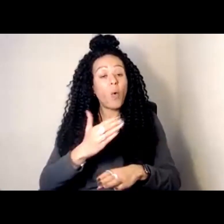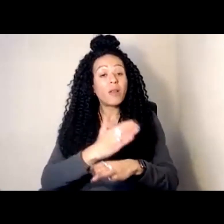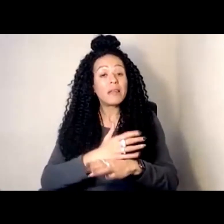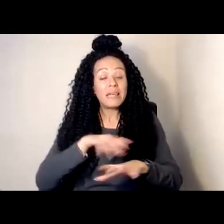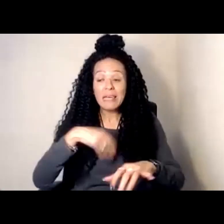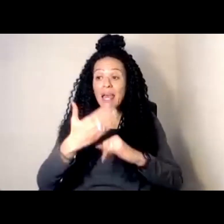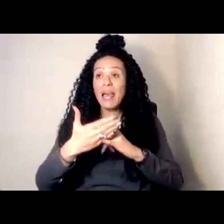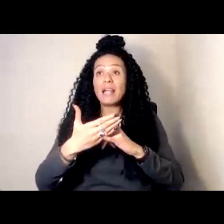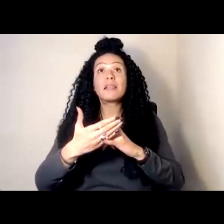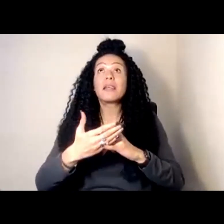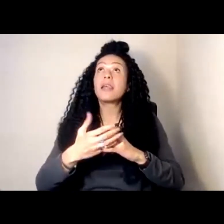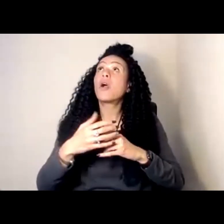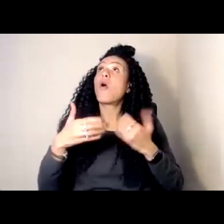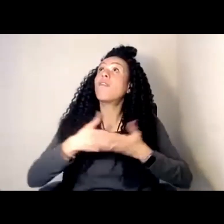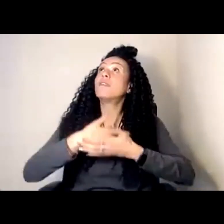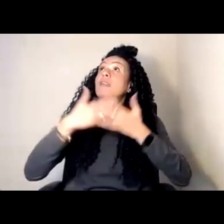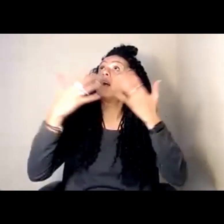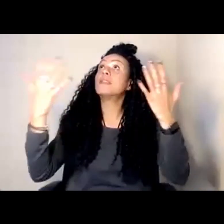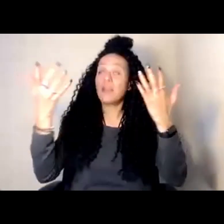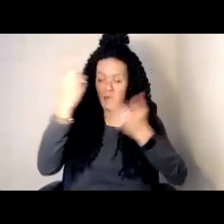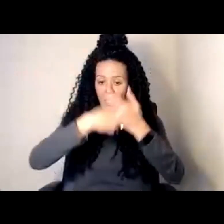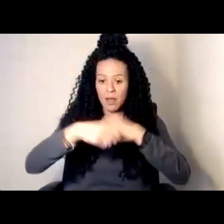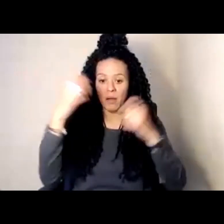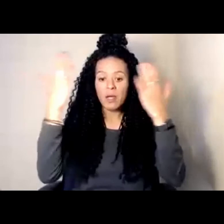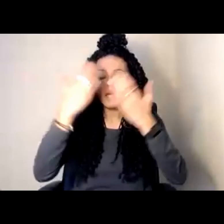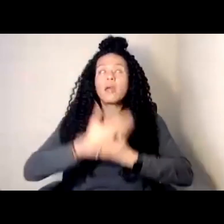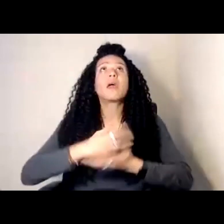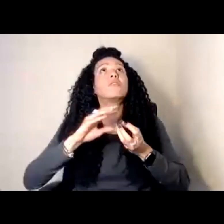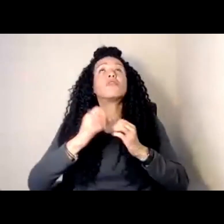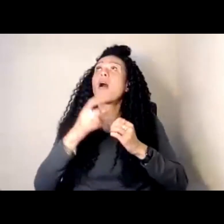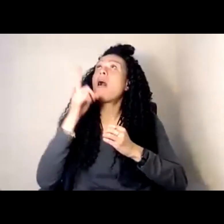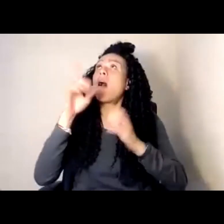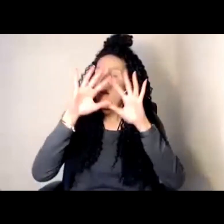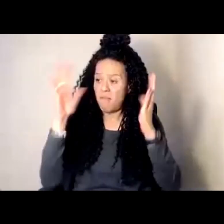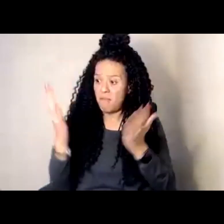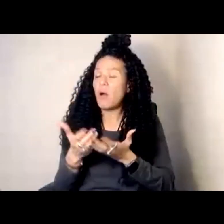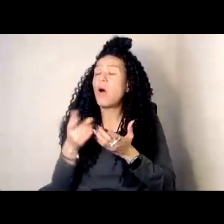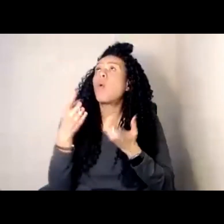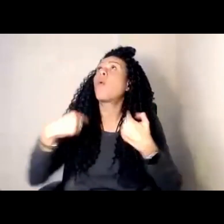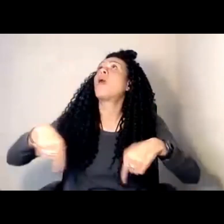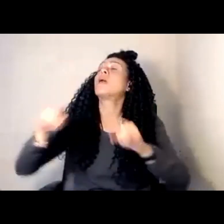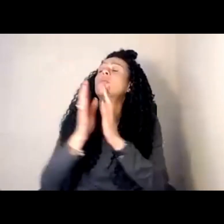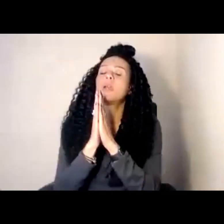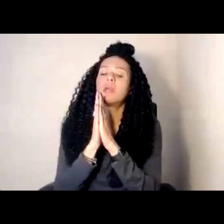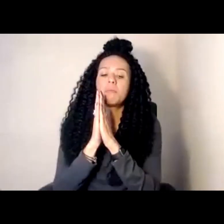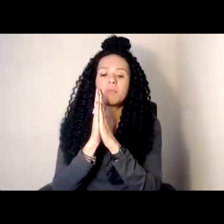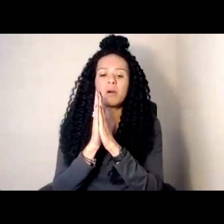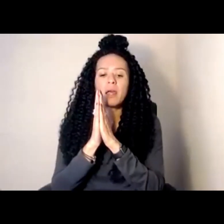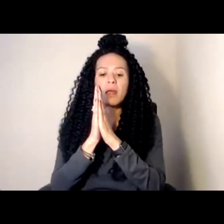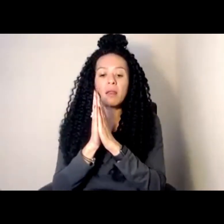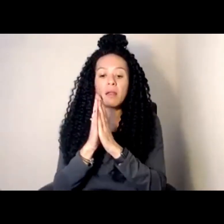Before the ending of the day, Creator of the world, we